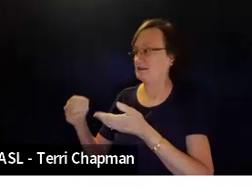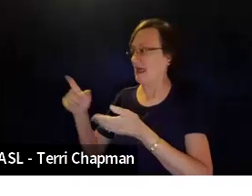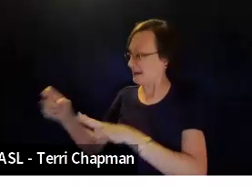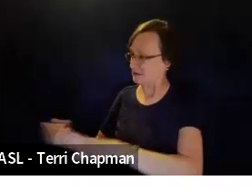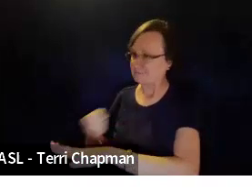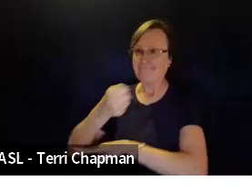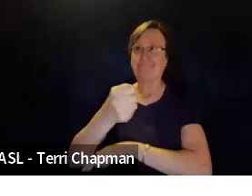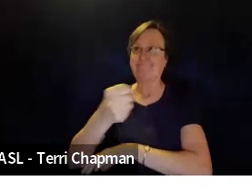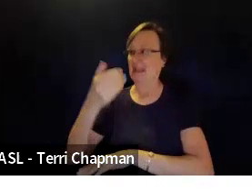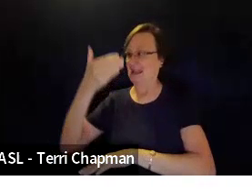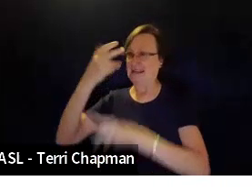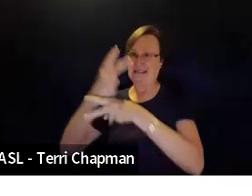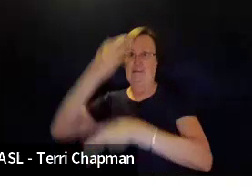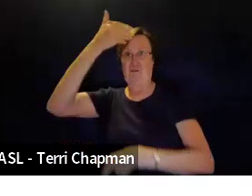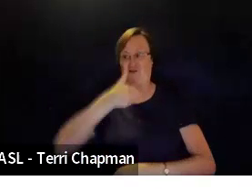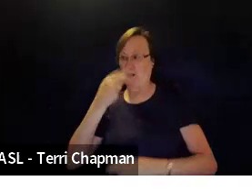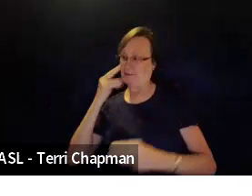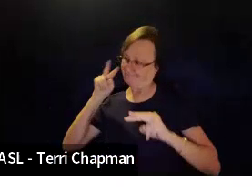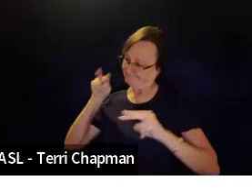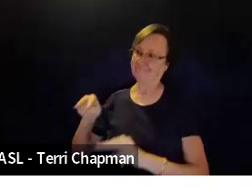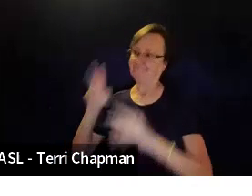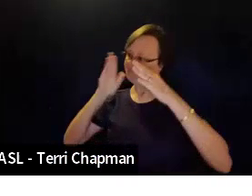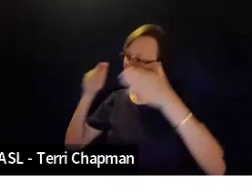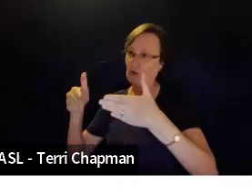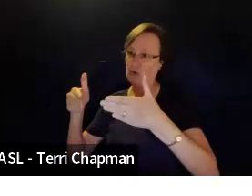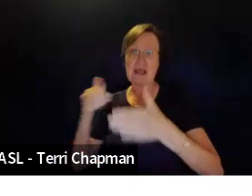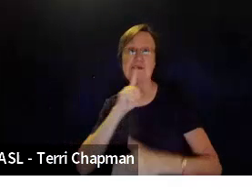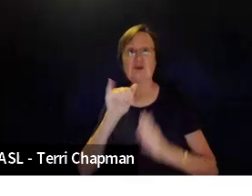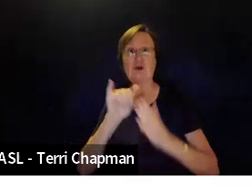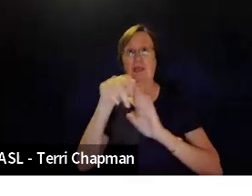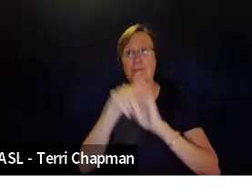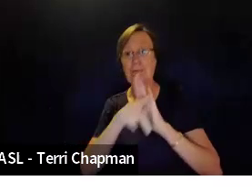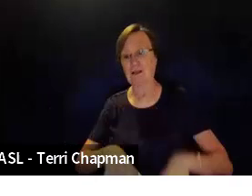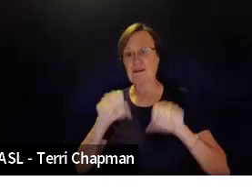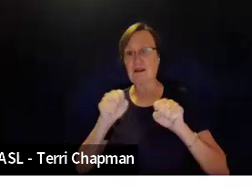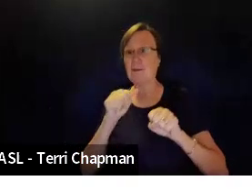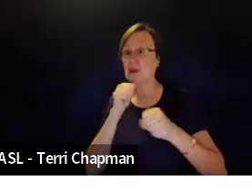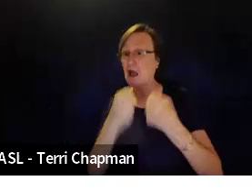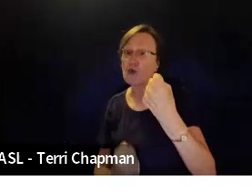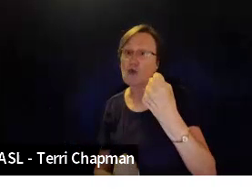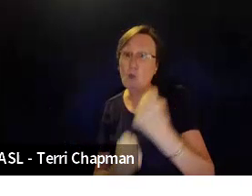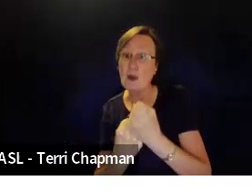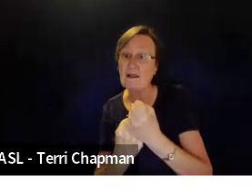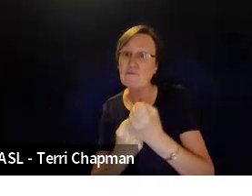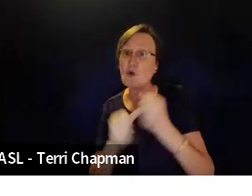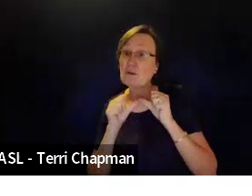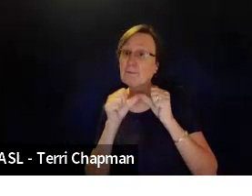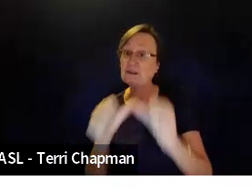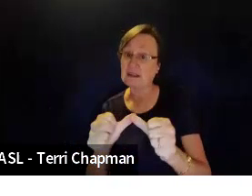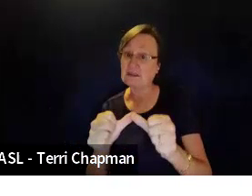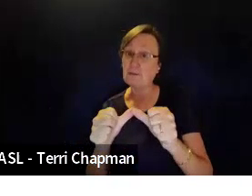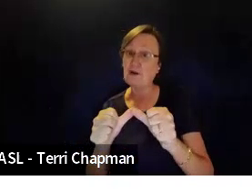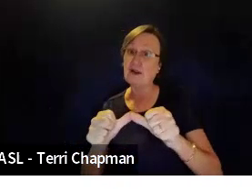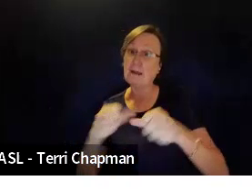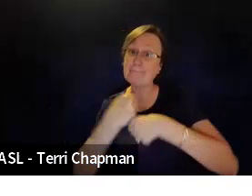that the policies that they adopt will not result in reinforcing, perpetuating, and amplifying